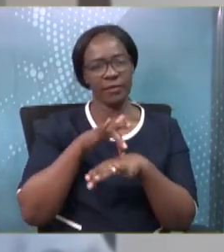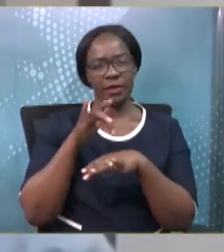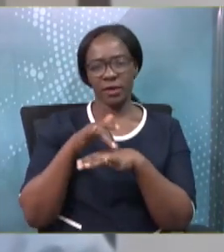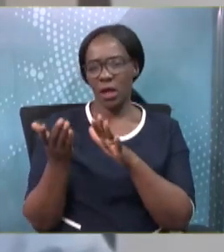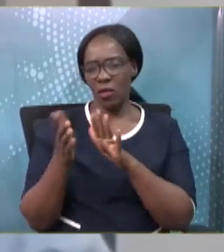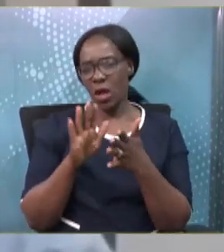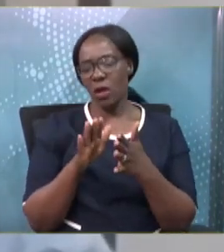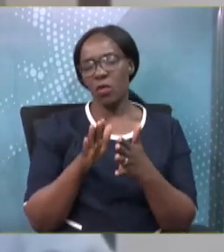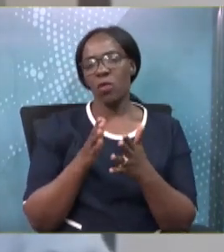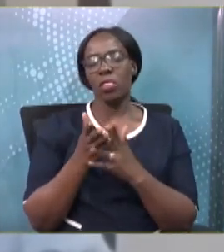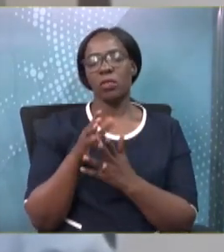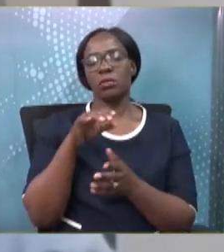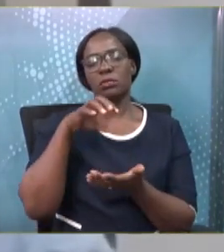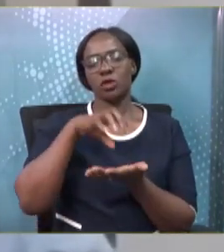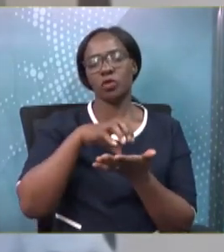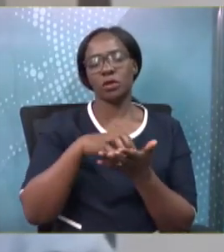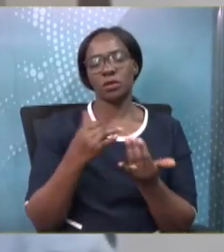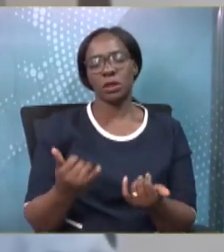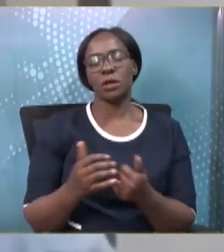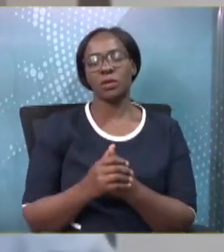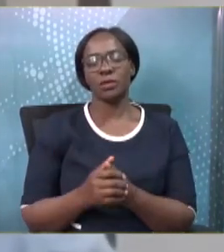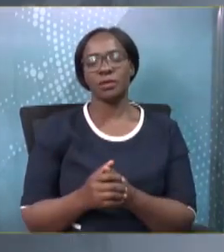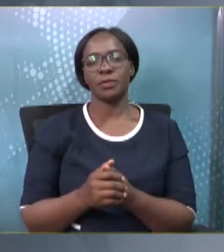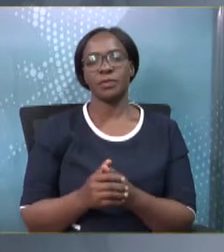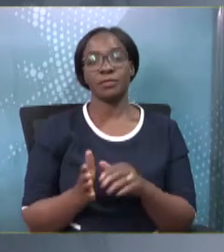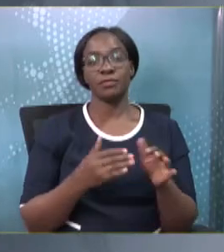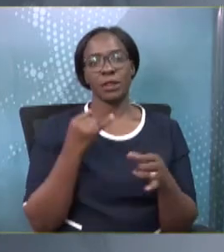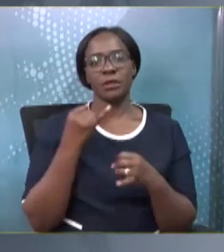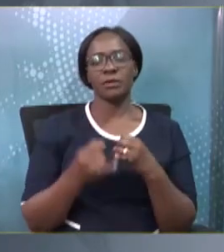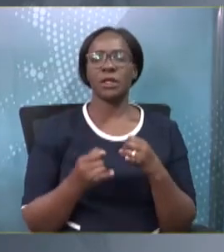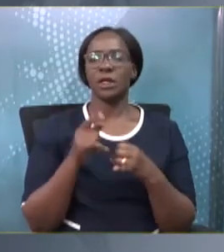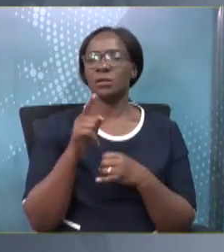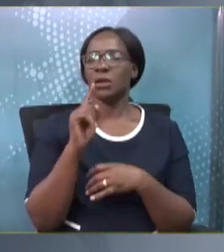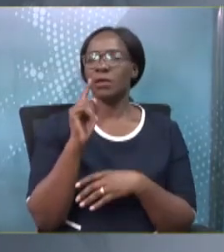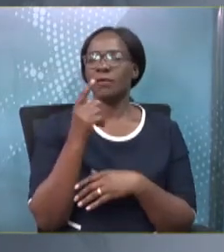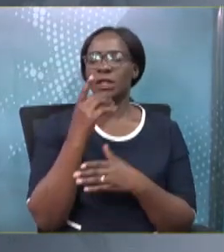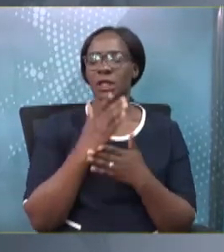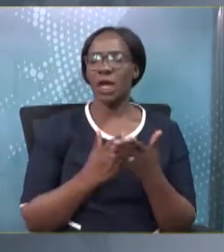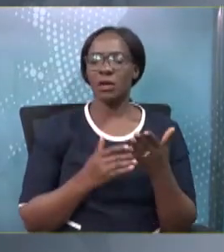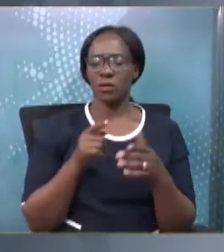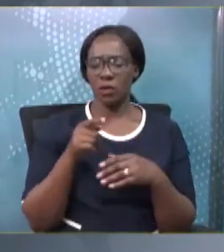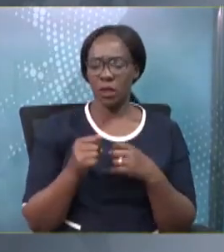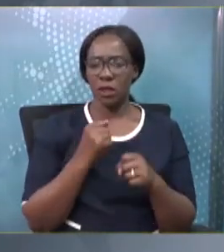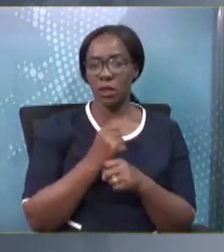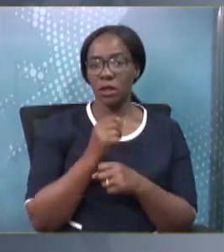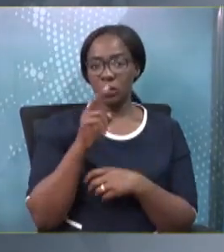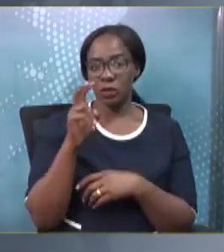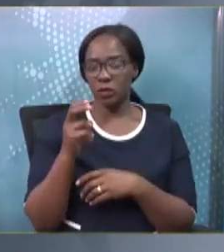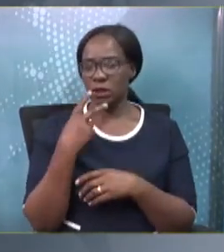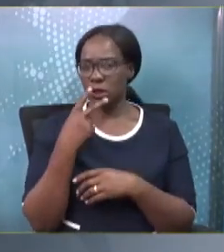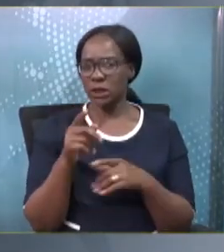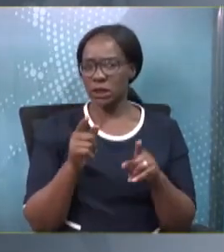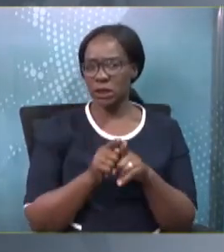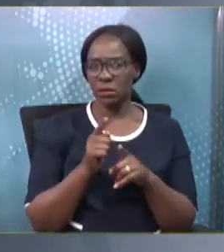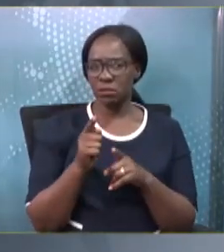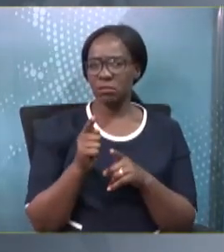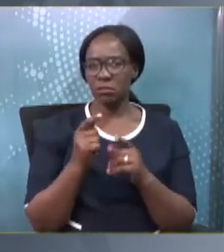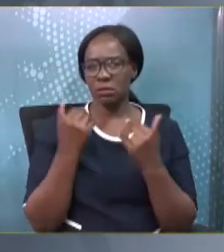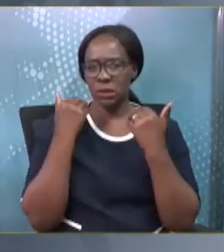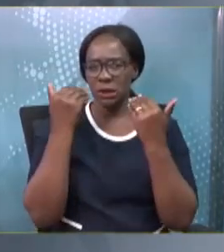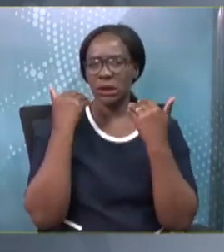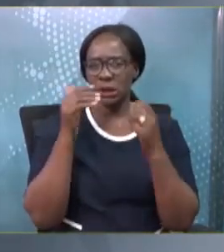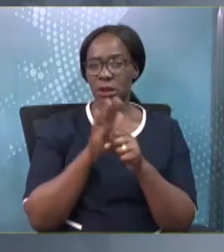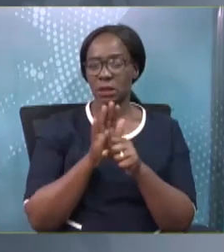the current situation in the economy. Mm-hmm. Finally, first half of the year looks like it has been depressing for